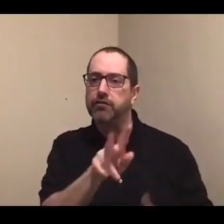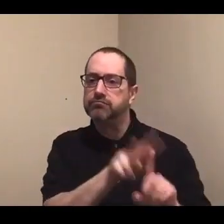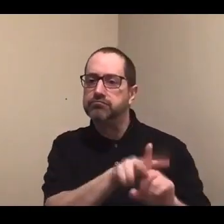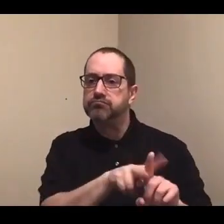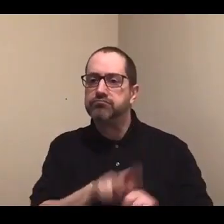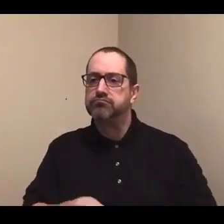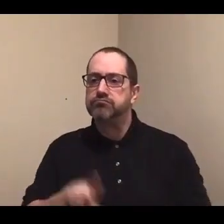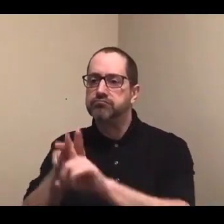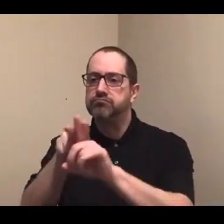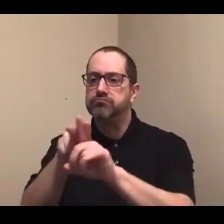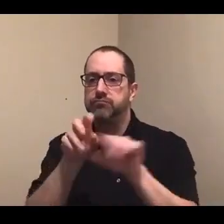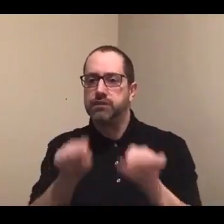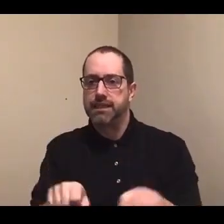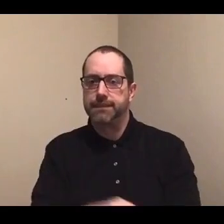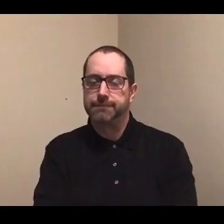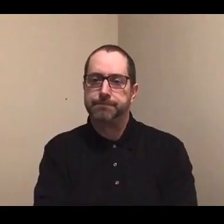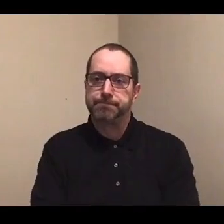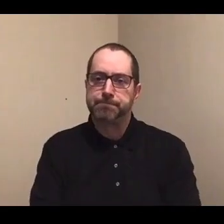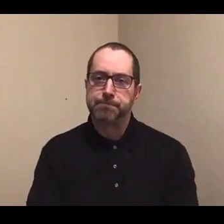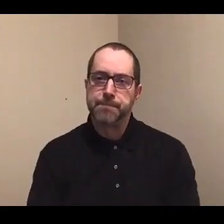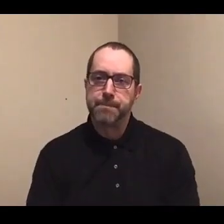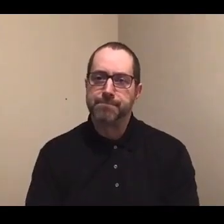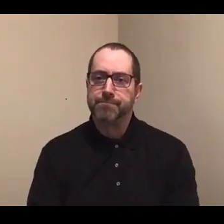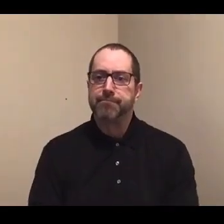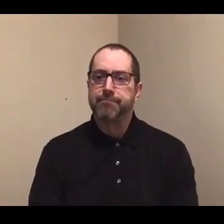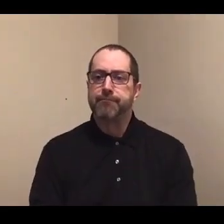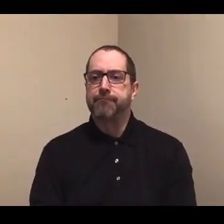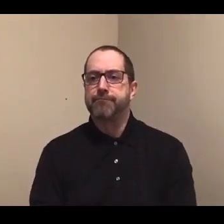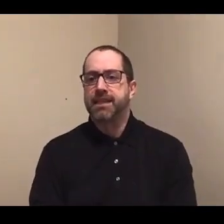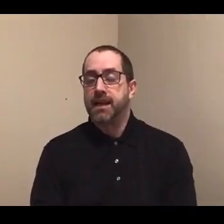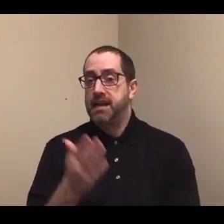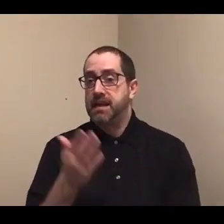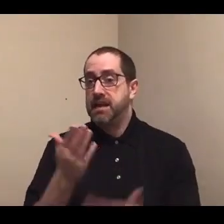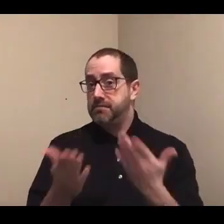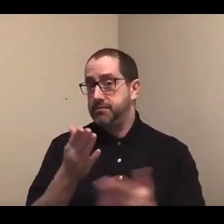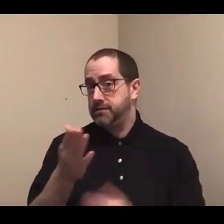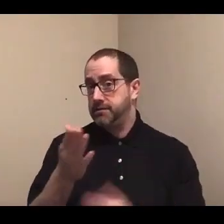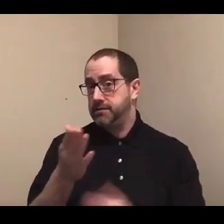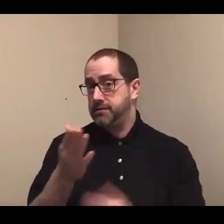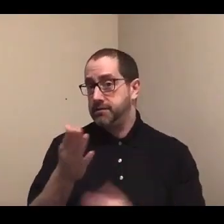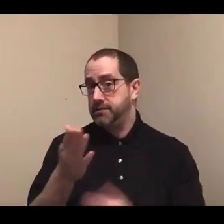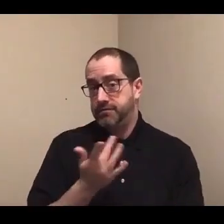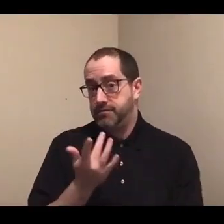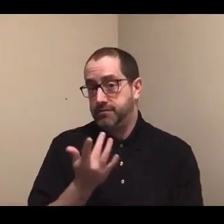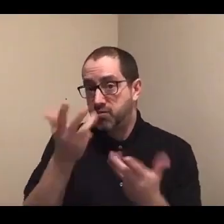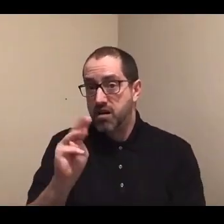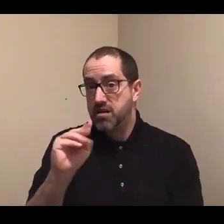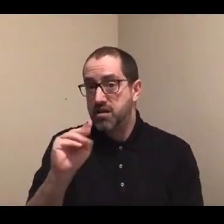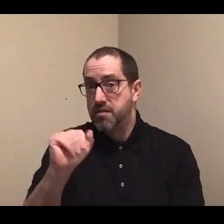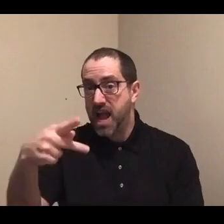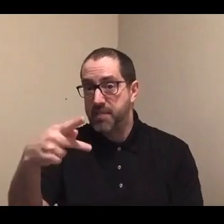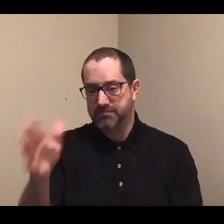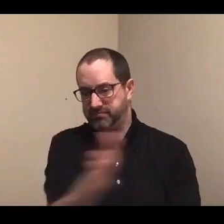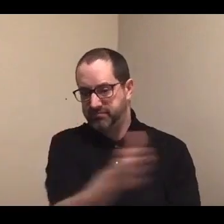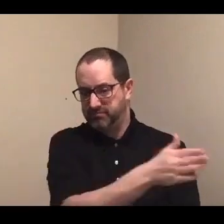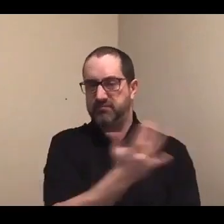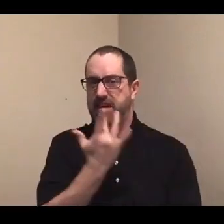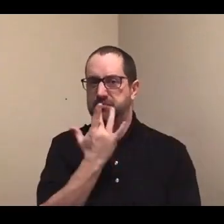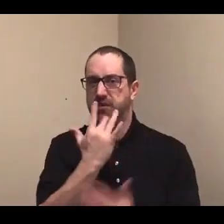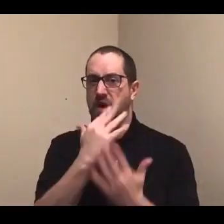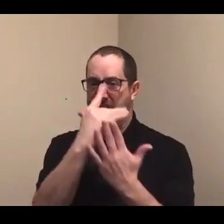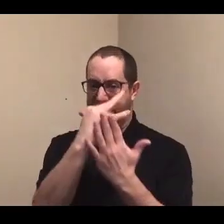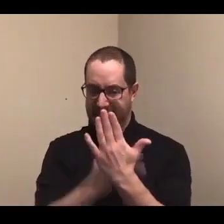show you one more view on here. Should you not like the map view, there is a list view here. All of these clinics,